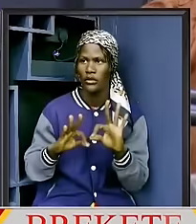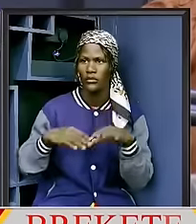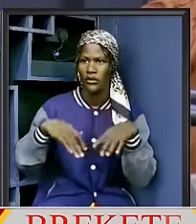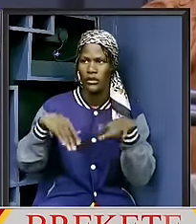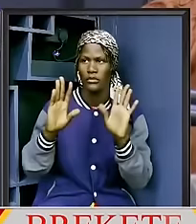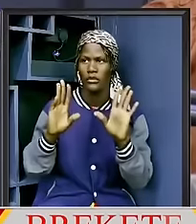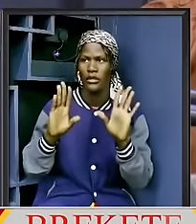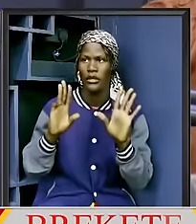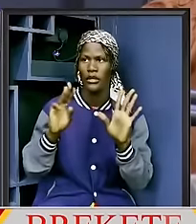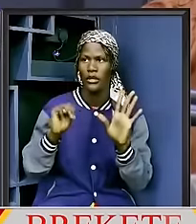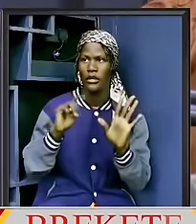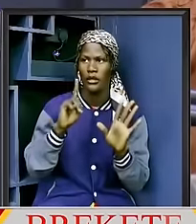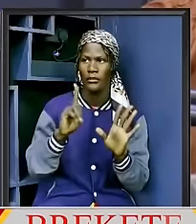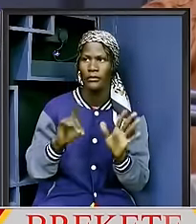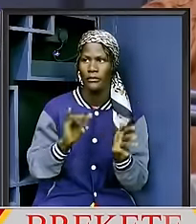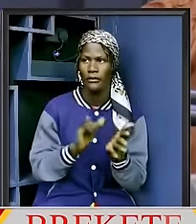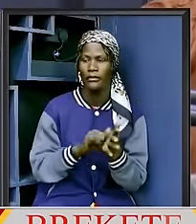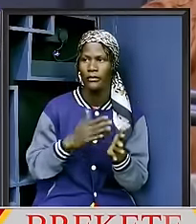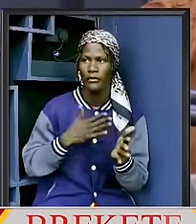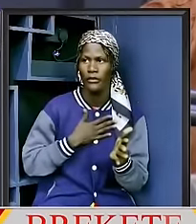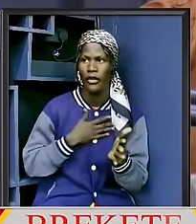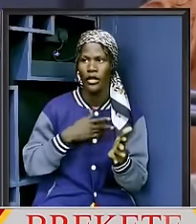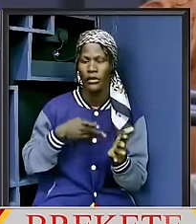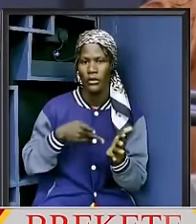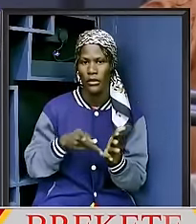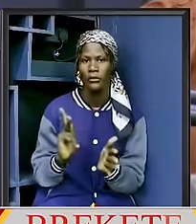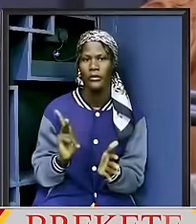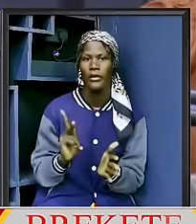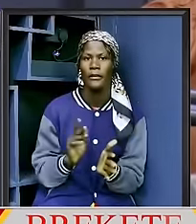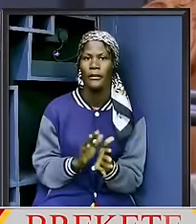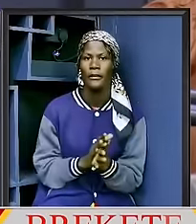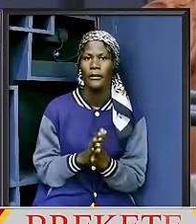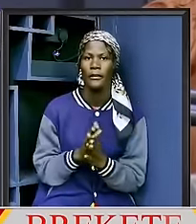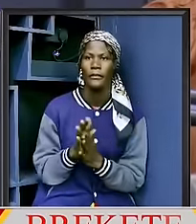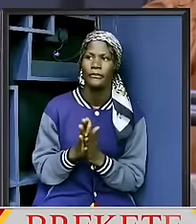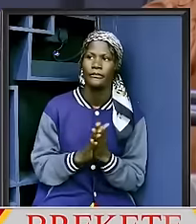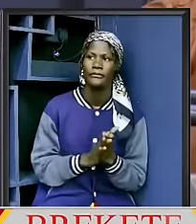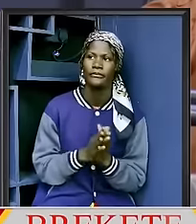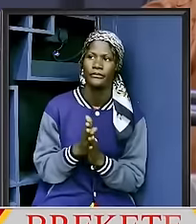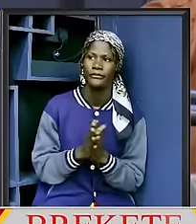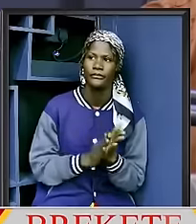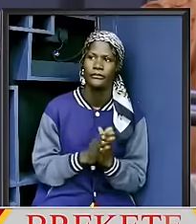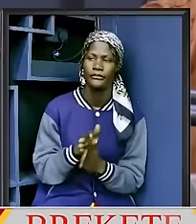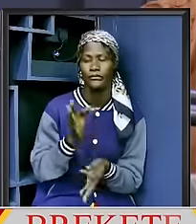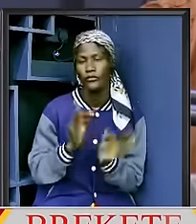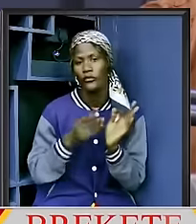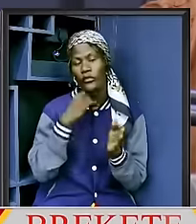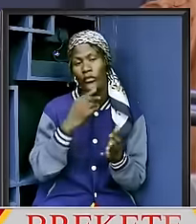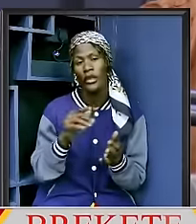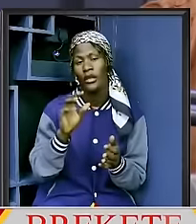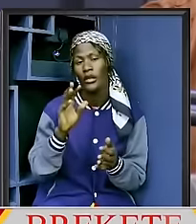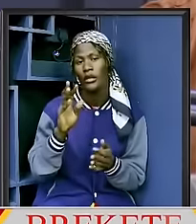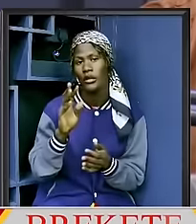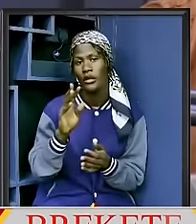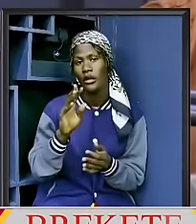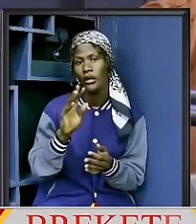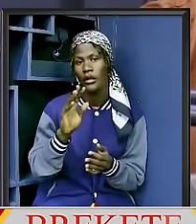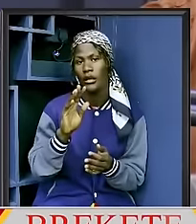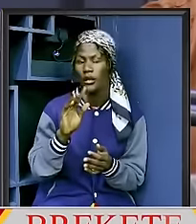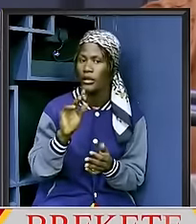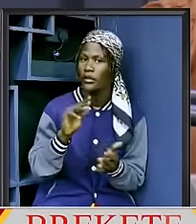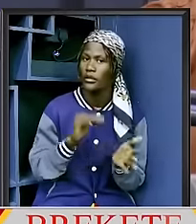man. That me, I will not come and pay. And I said, all these things, if you say now 18 million, at least I've seen the